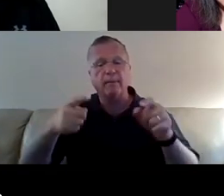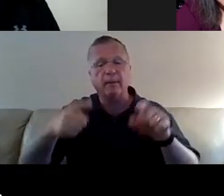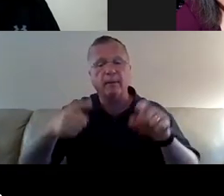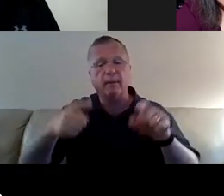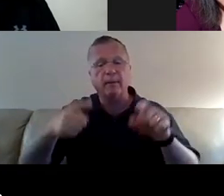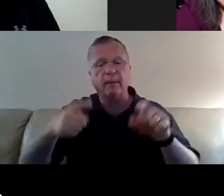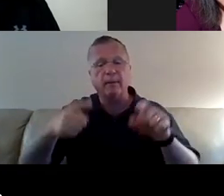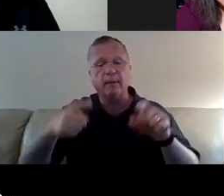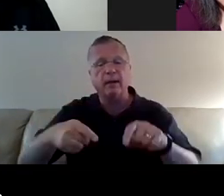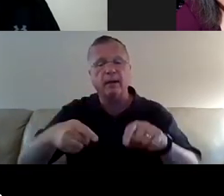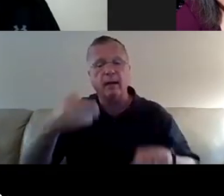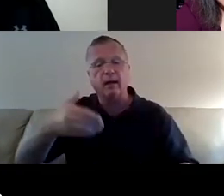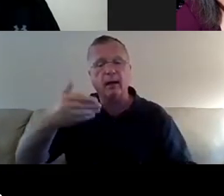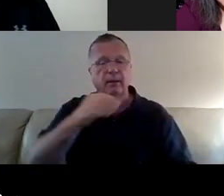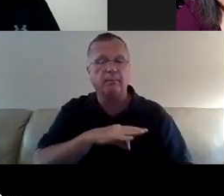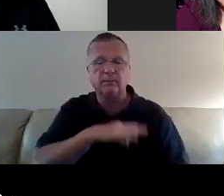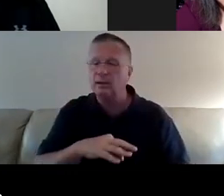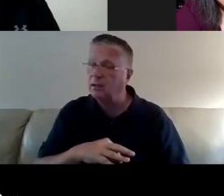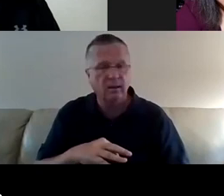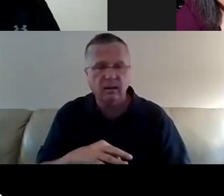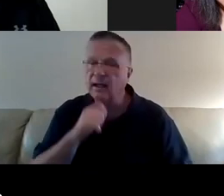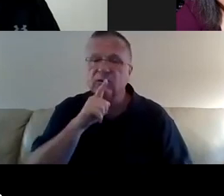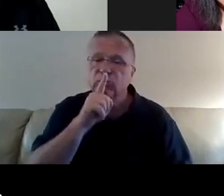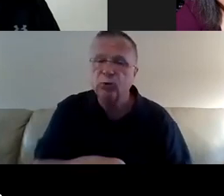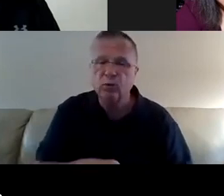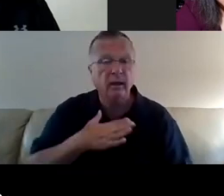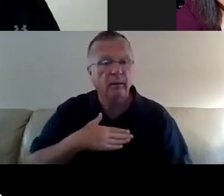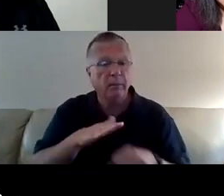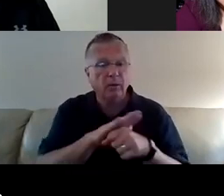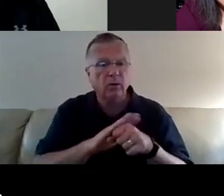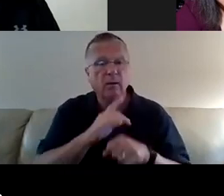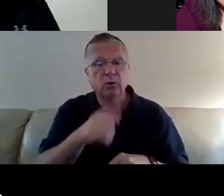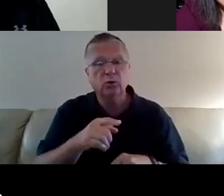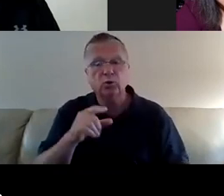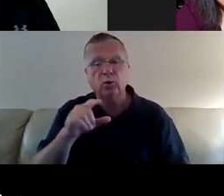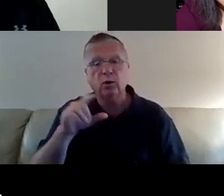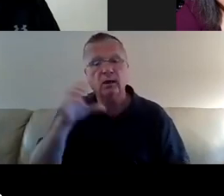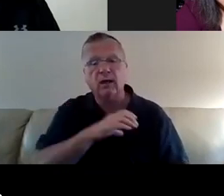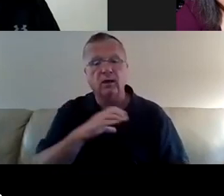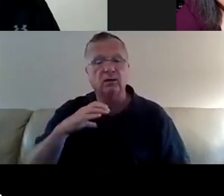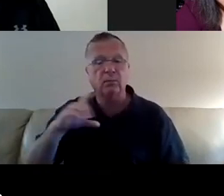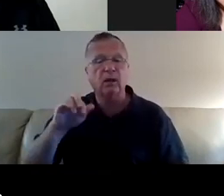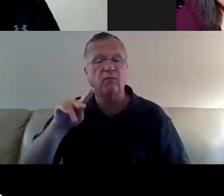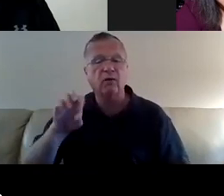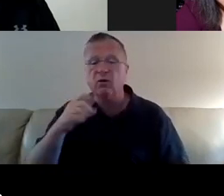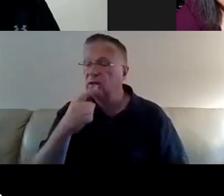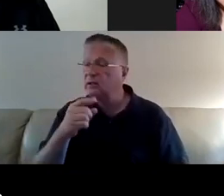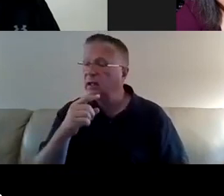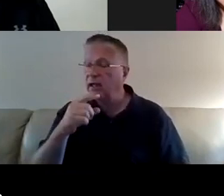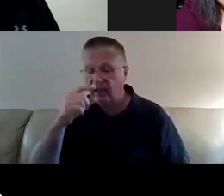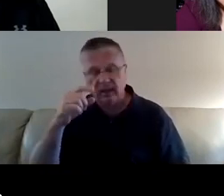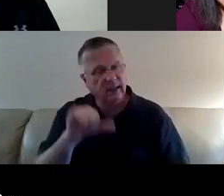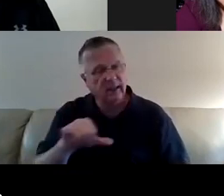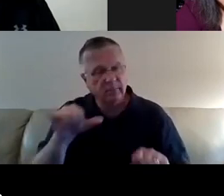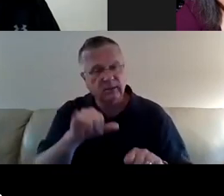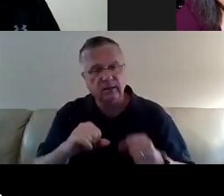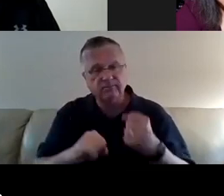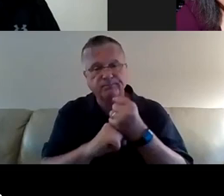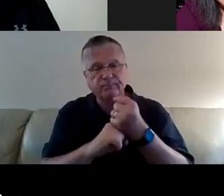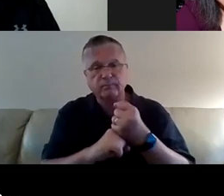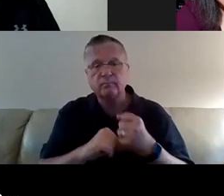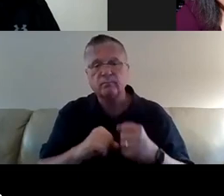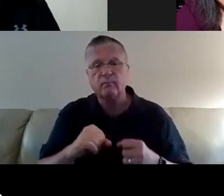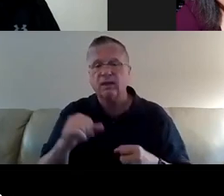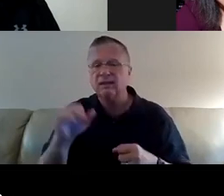And even though I talked about my district, I'm sure Councilman LaBelle can chime in. The same thing is true in the Hill District, right? They weren't